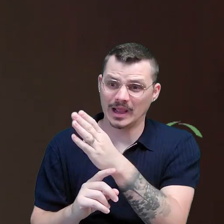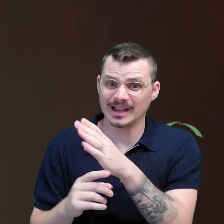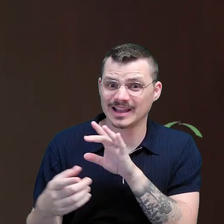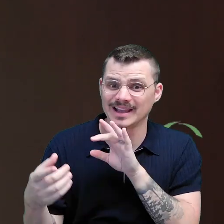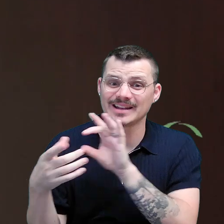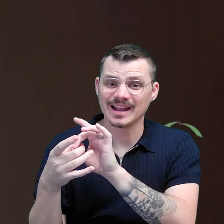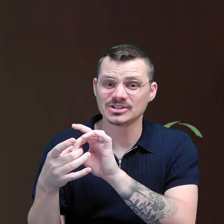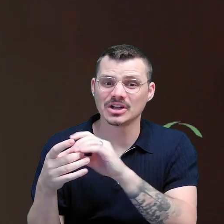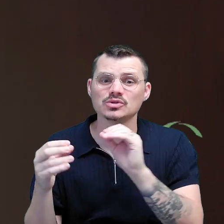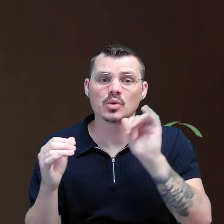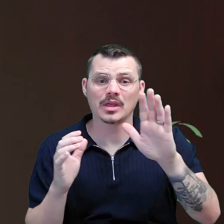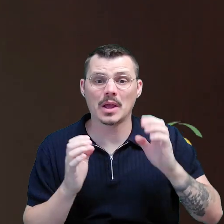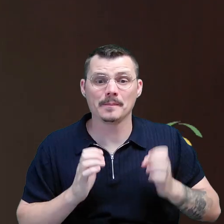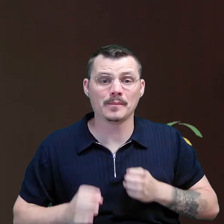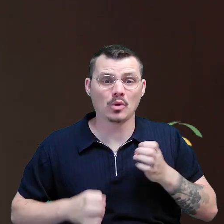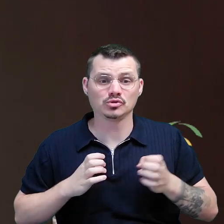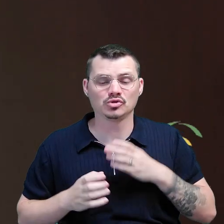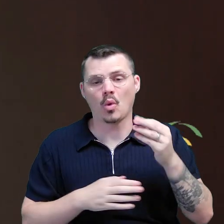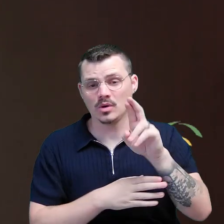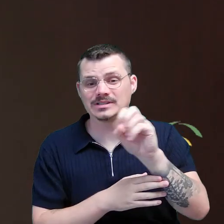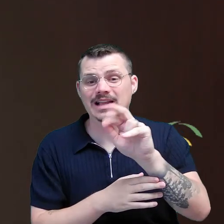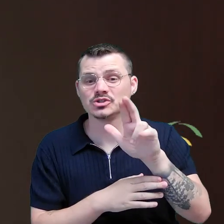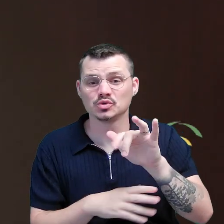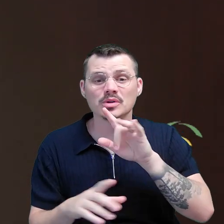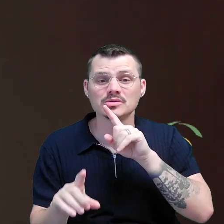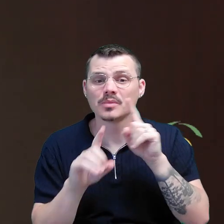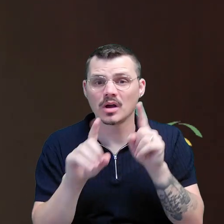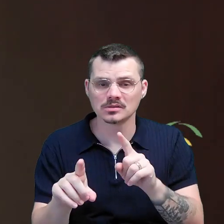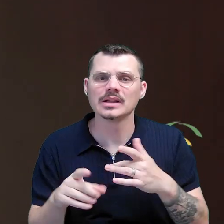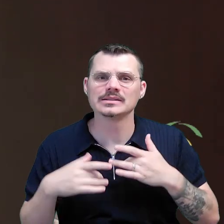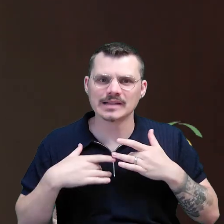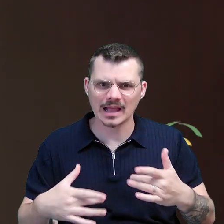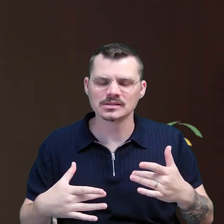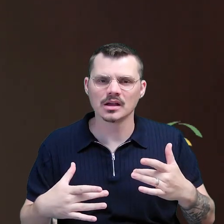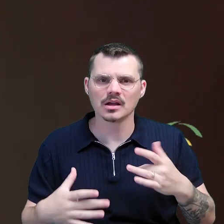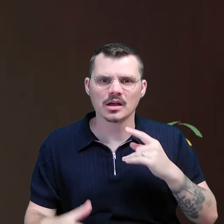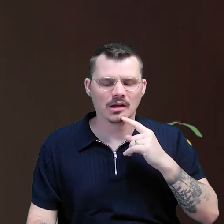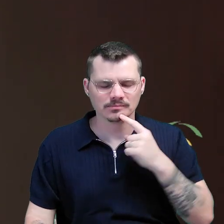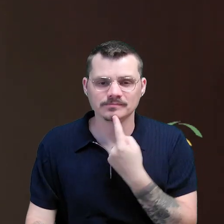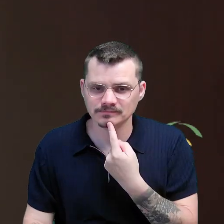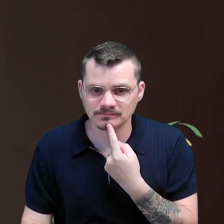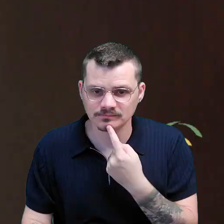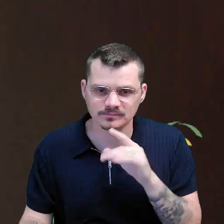the emotional and sensory responses tend to be very intense.